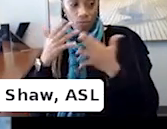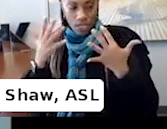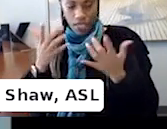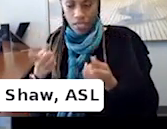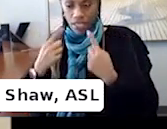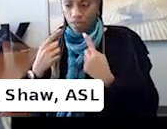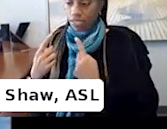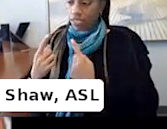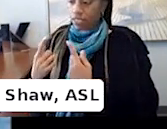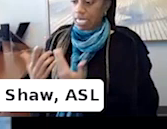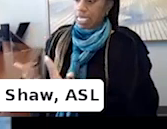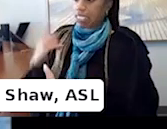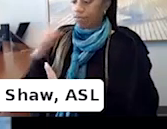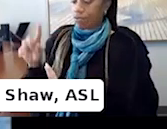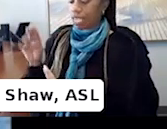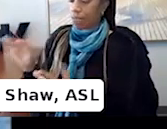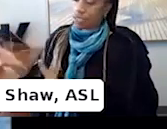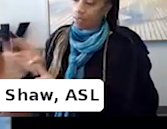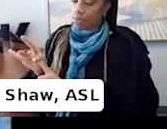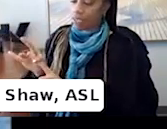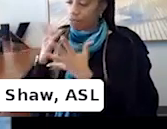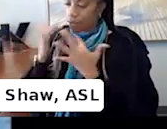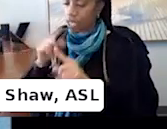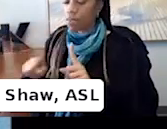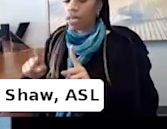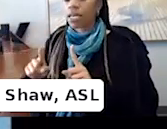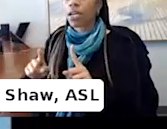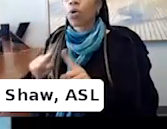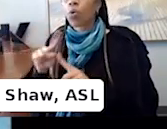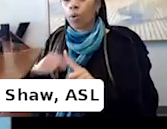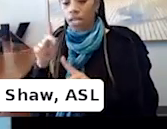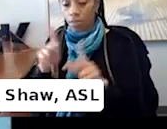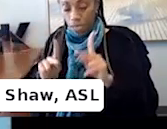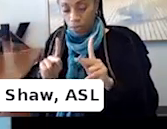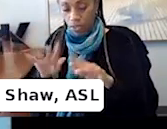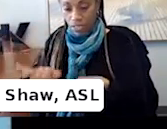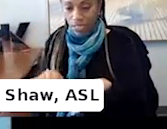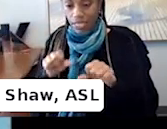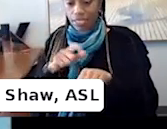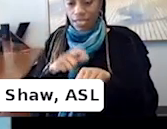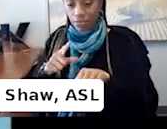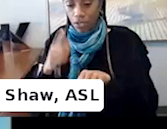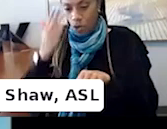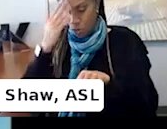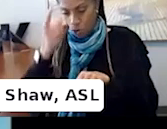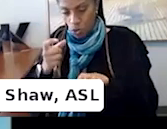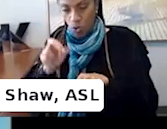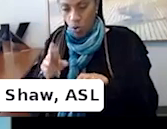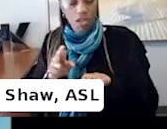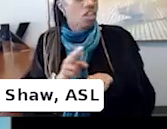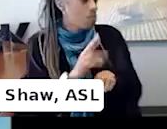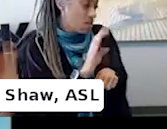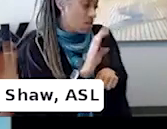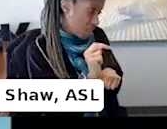Whereas I think for you, it's more difficult. But the people who take the time to get to know you love you so much. Like Ben or Eric